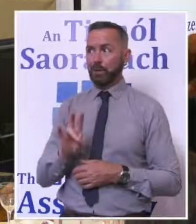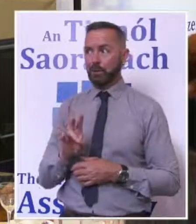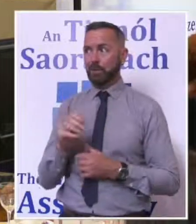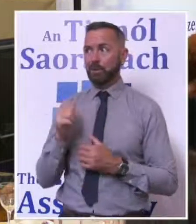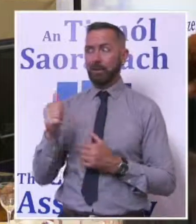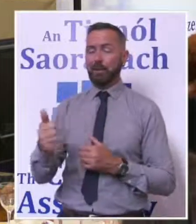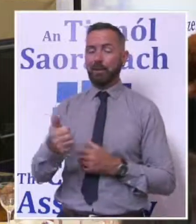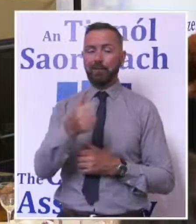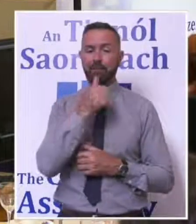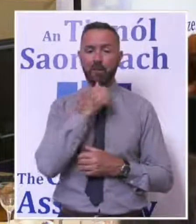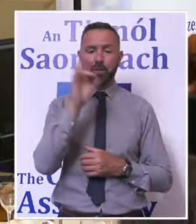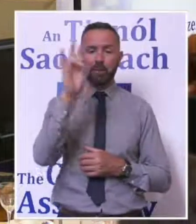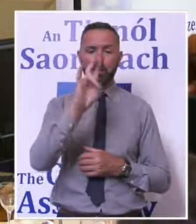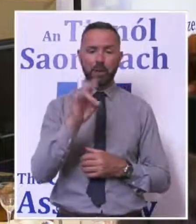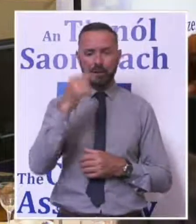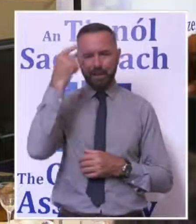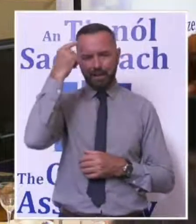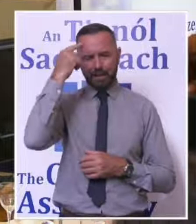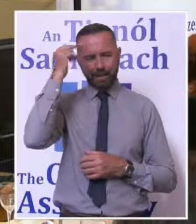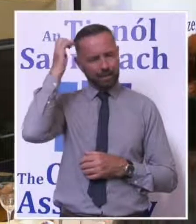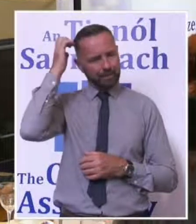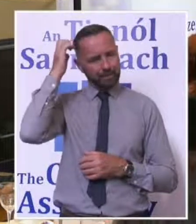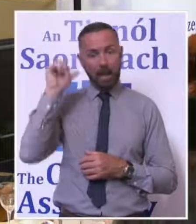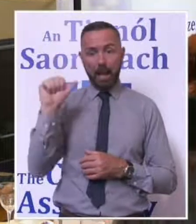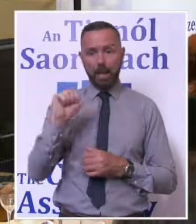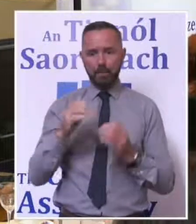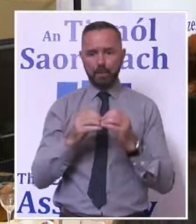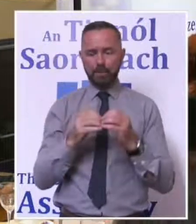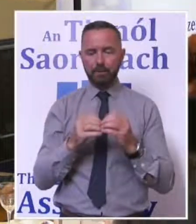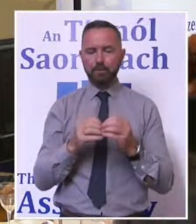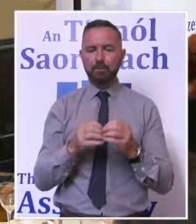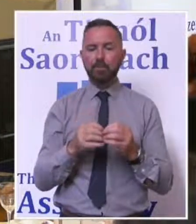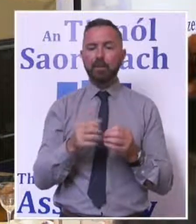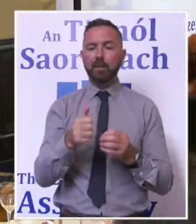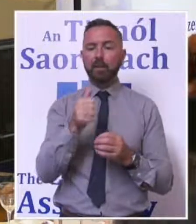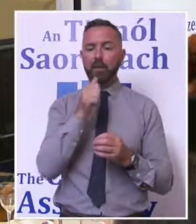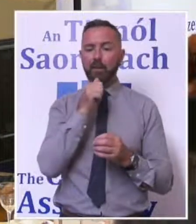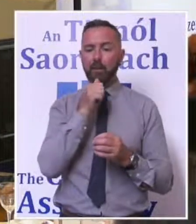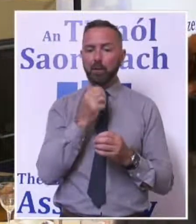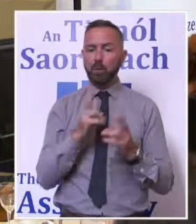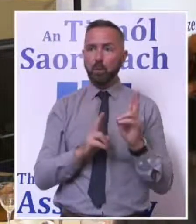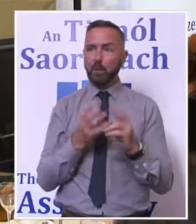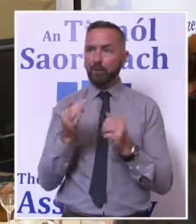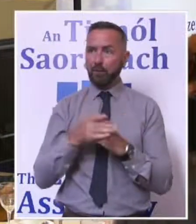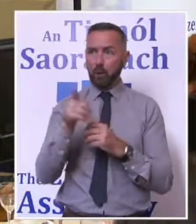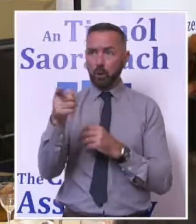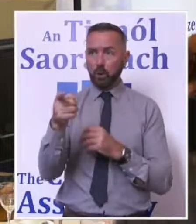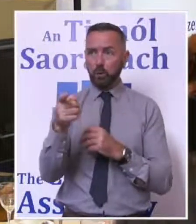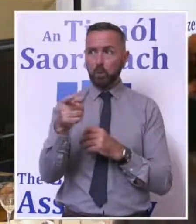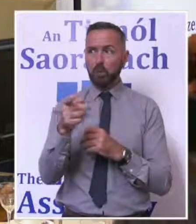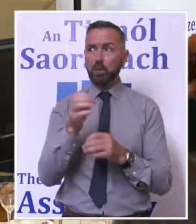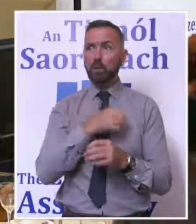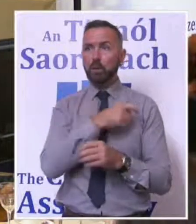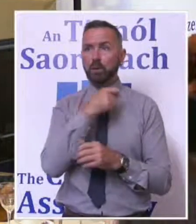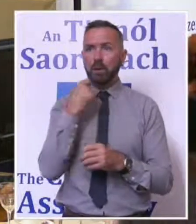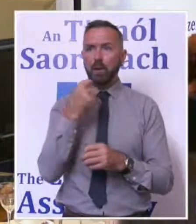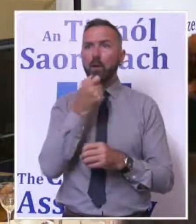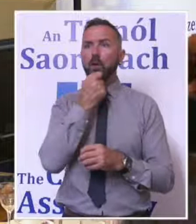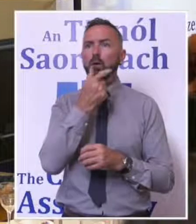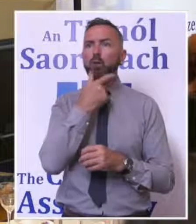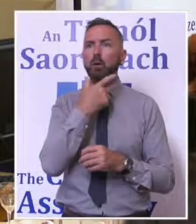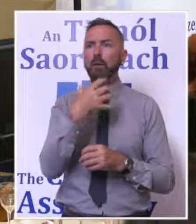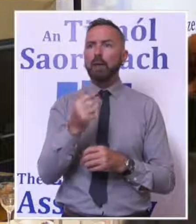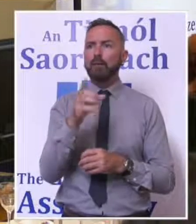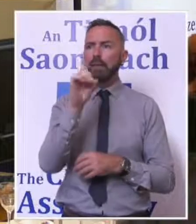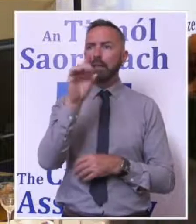on the first one, it once again would be in your remit if you were to say that Dublin was to get a